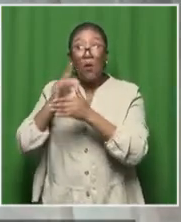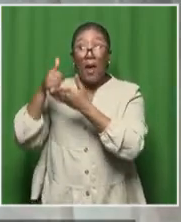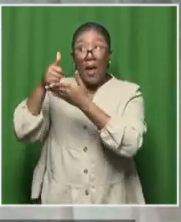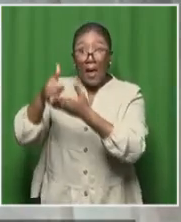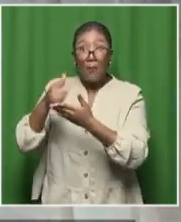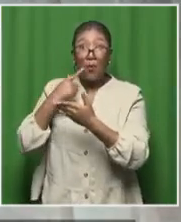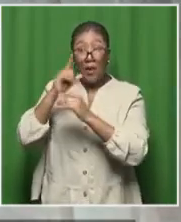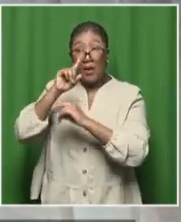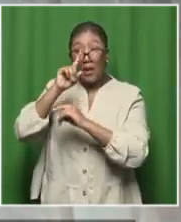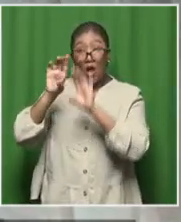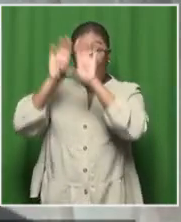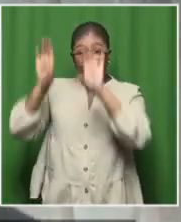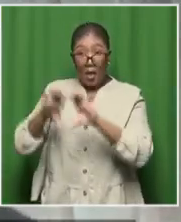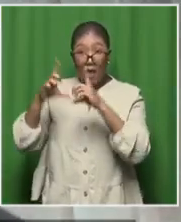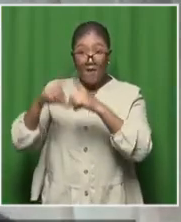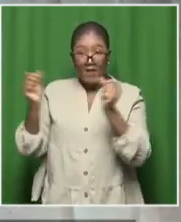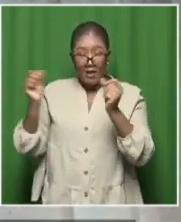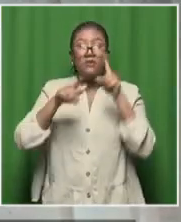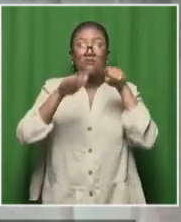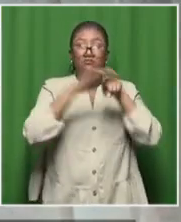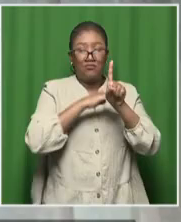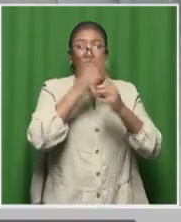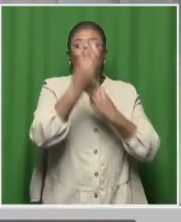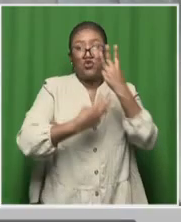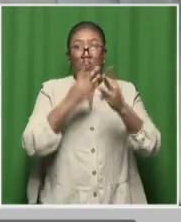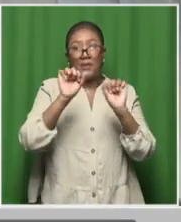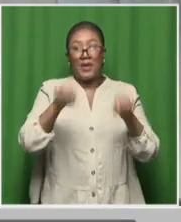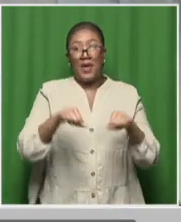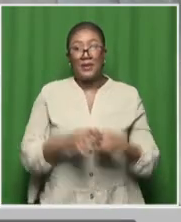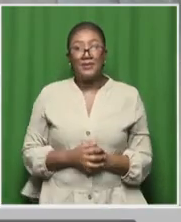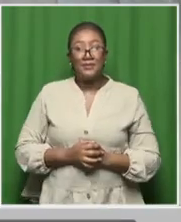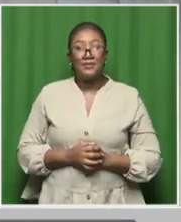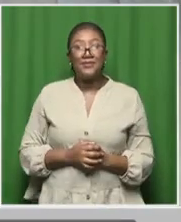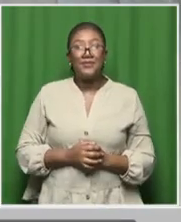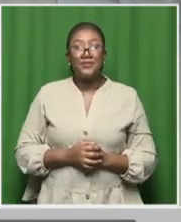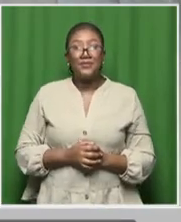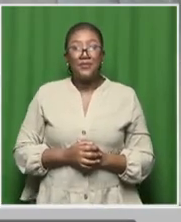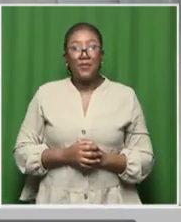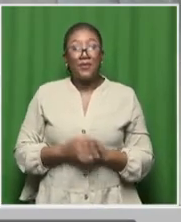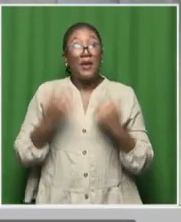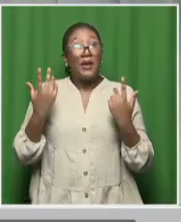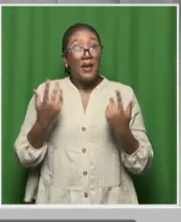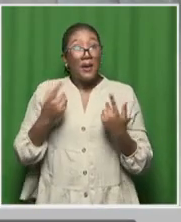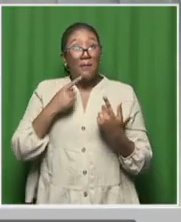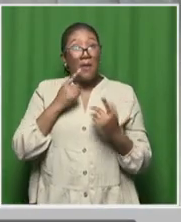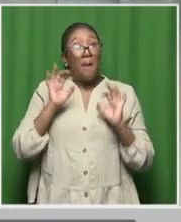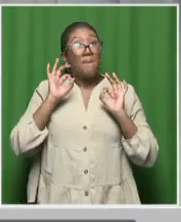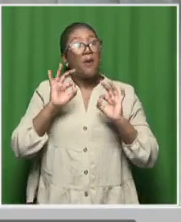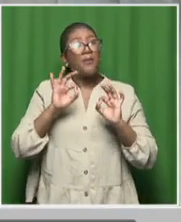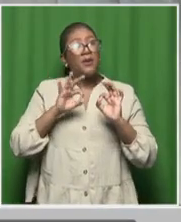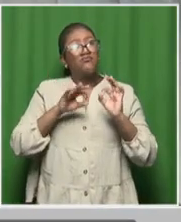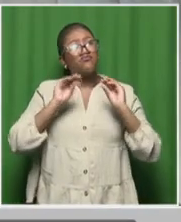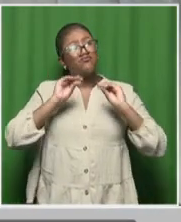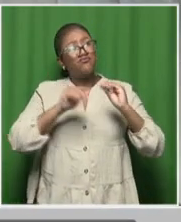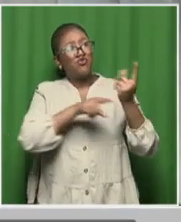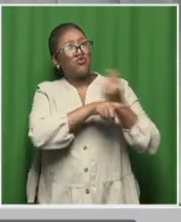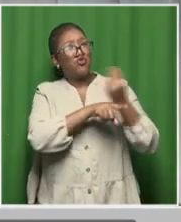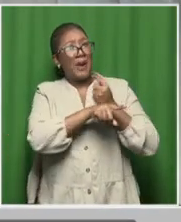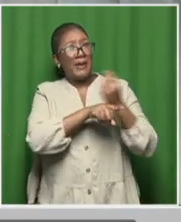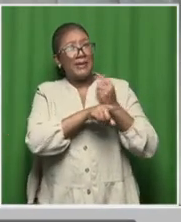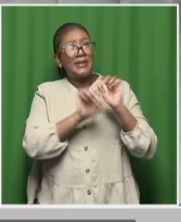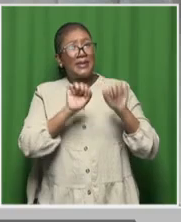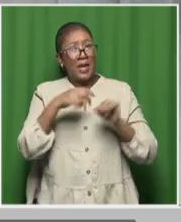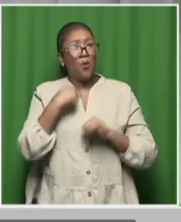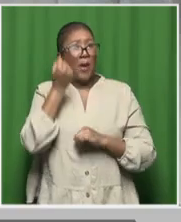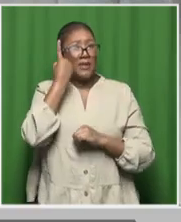it's proper practical experience right now by providing practical training Z I understand empowers aspiring